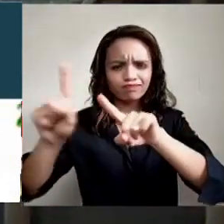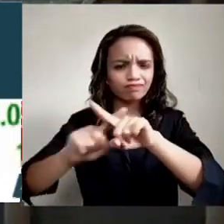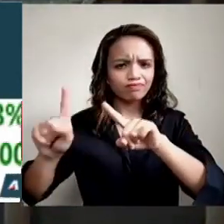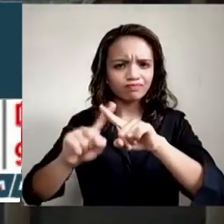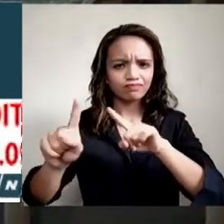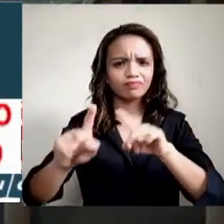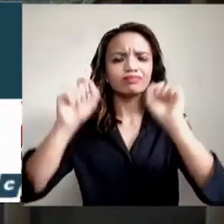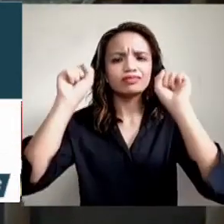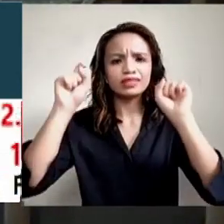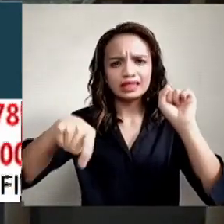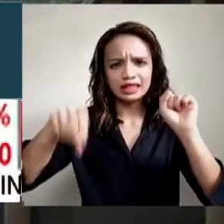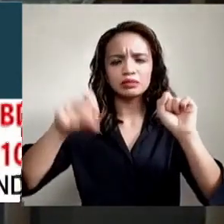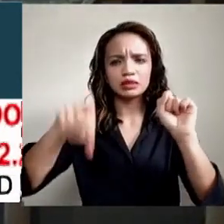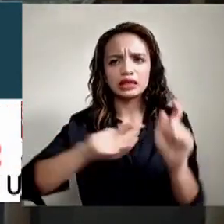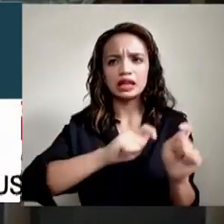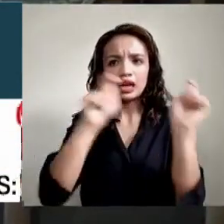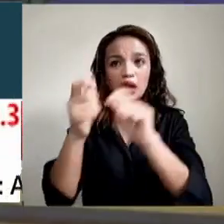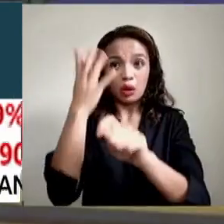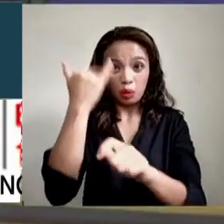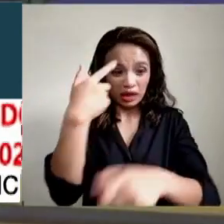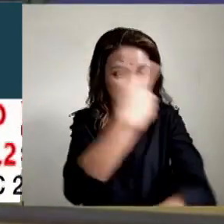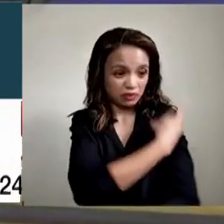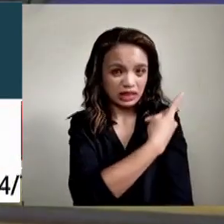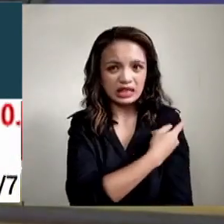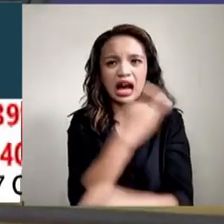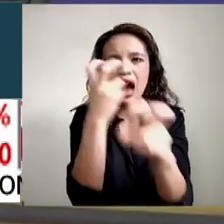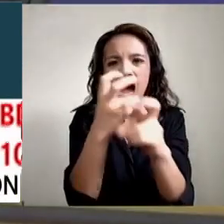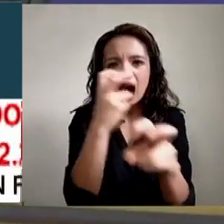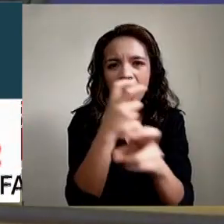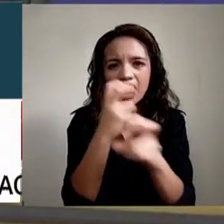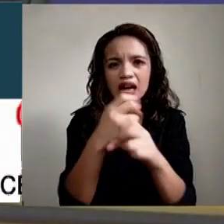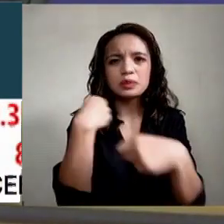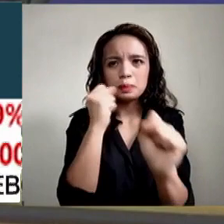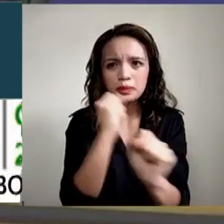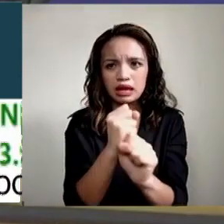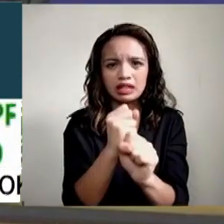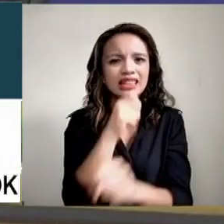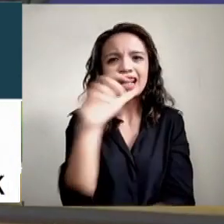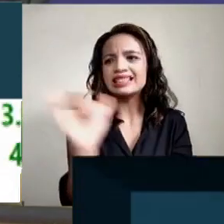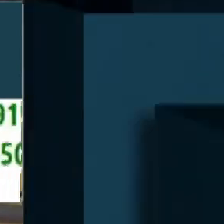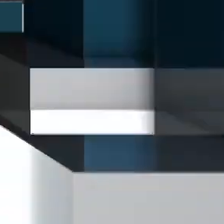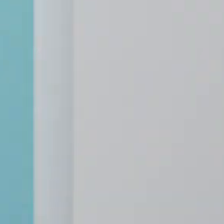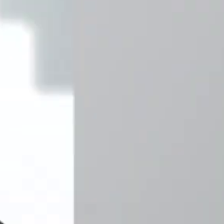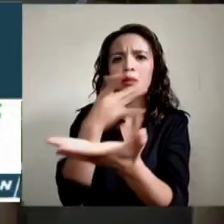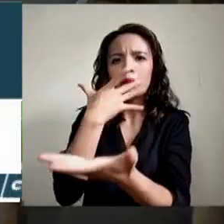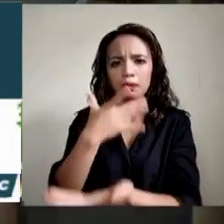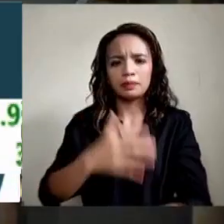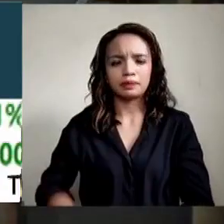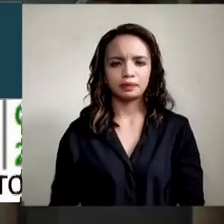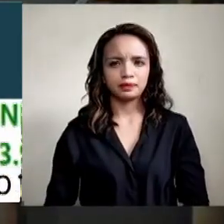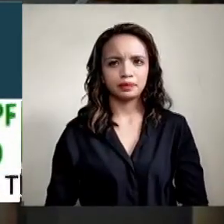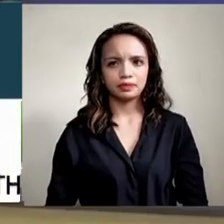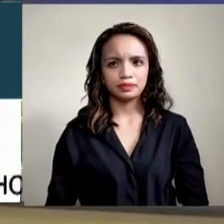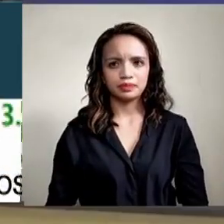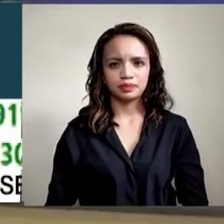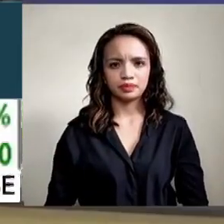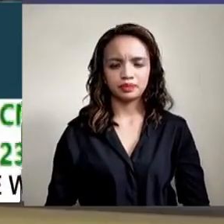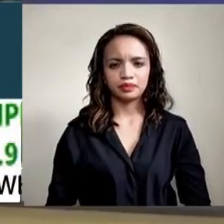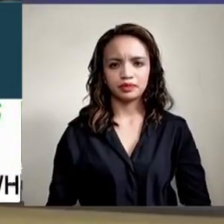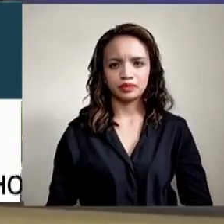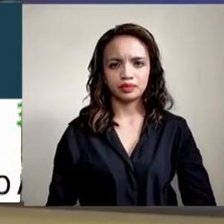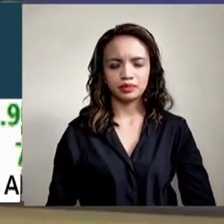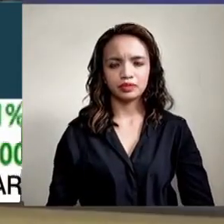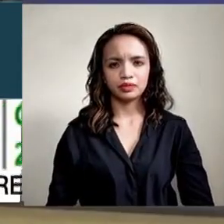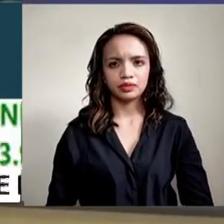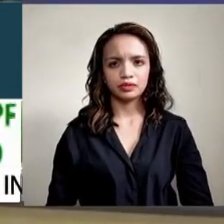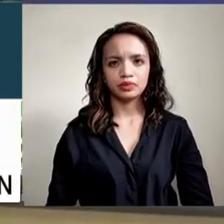are needed, since these vaccines are harder to produce than ordinary drugs. To have